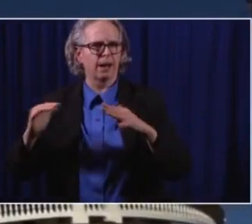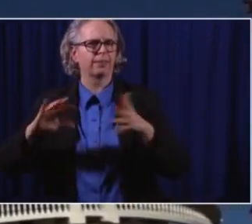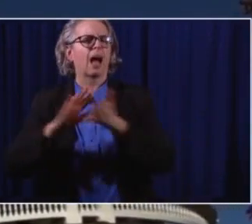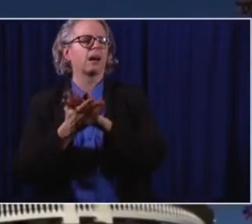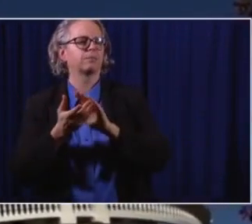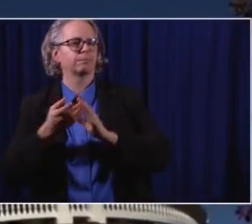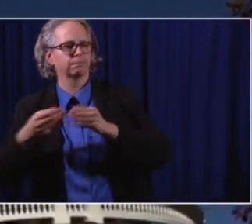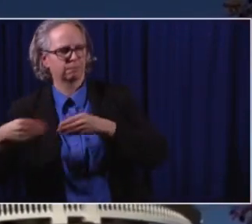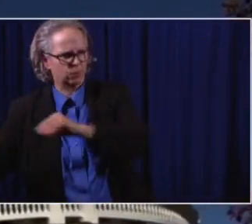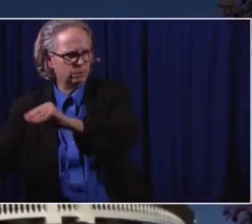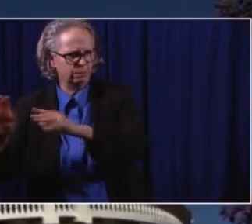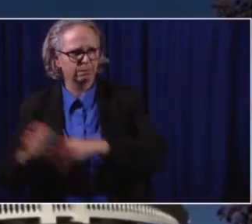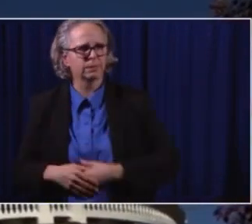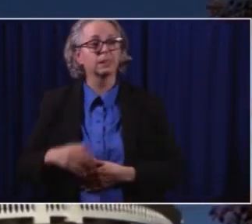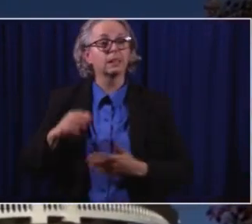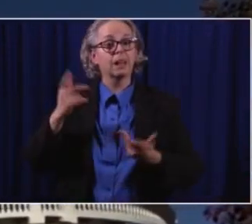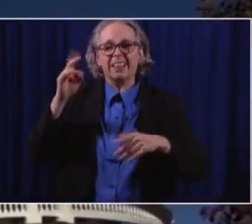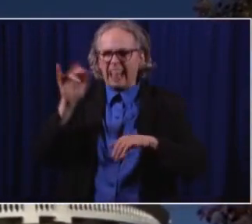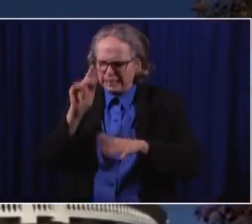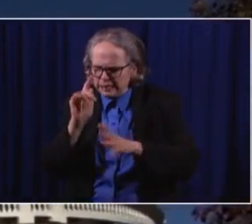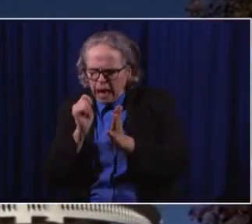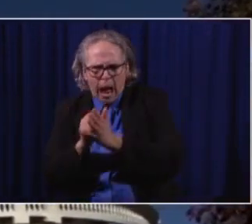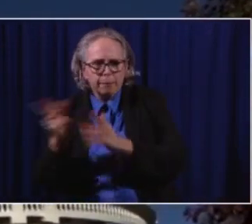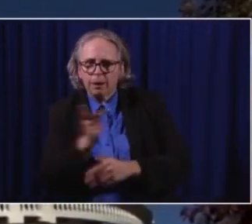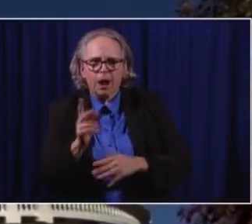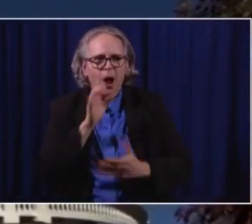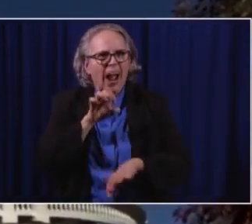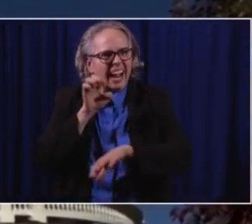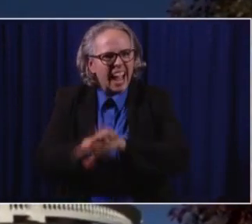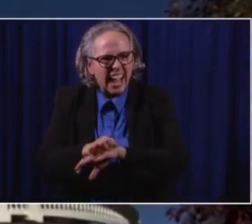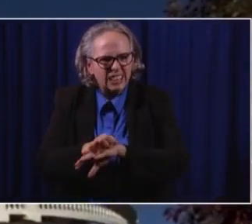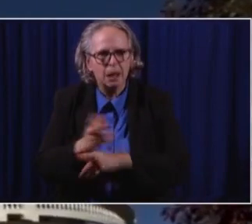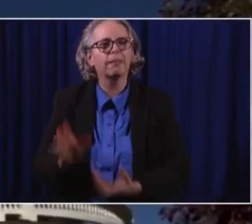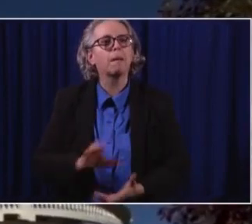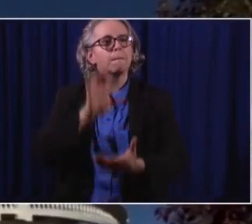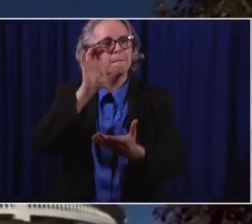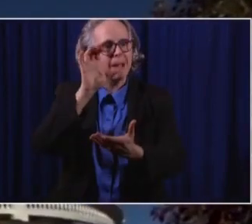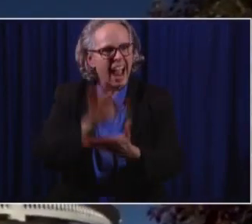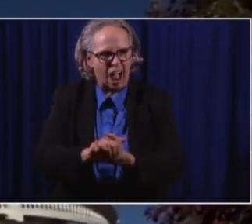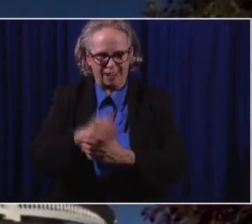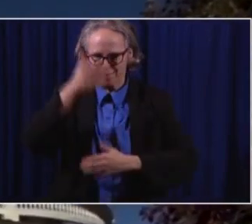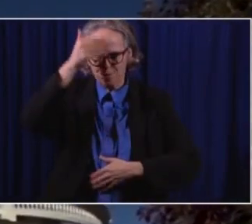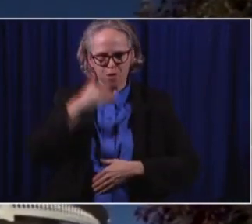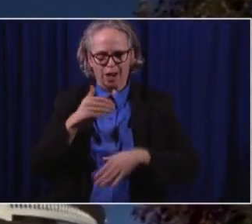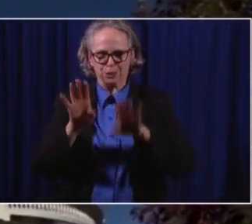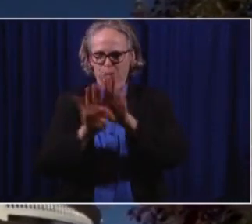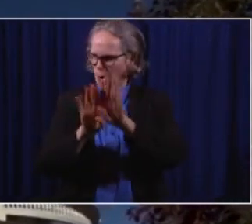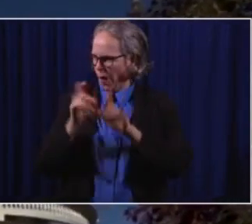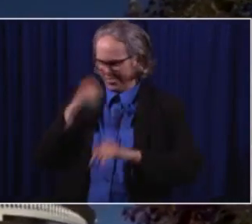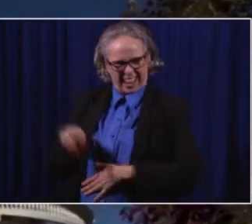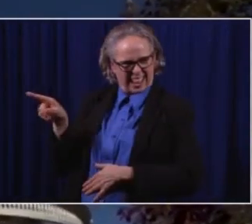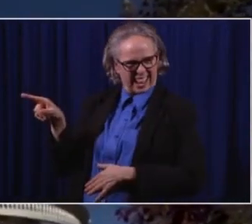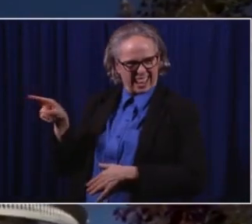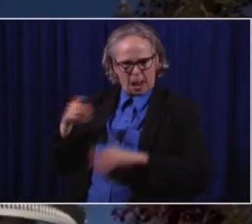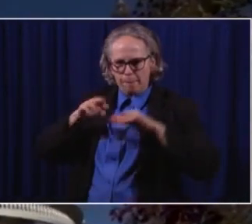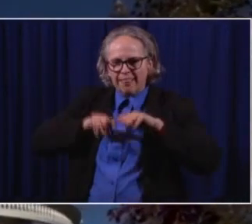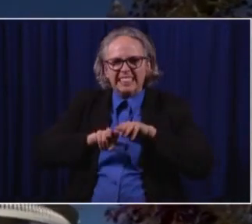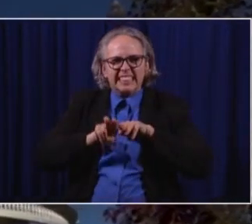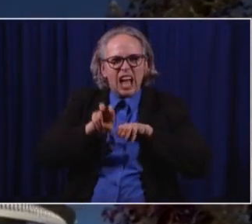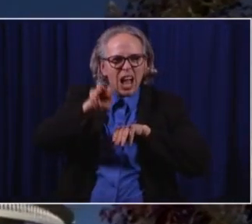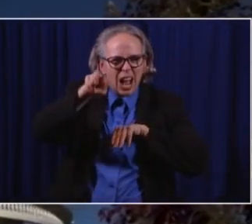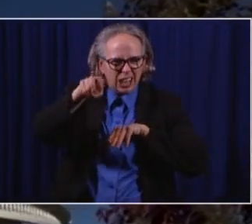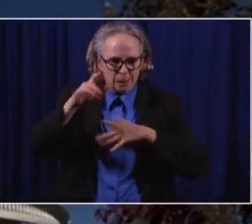married, and they were married actually right inside the front door there by the stairs. They lived there for the next 30 years. So